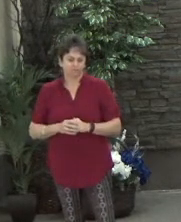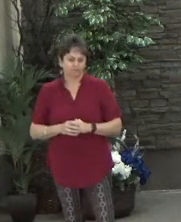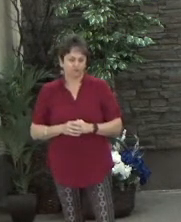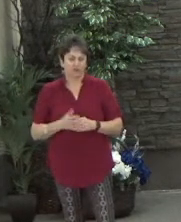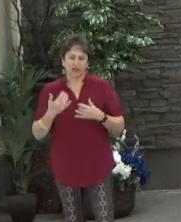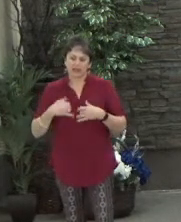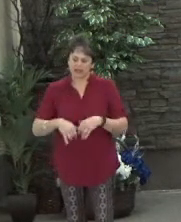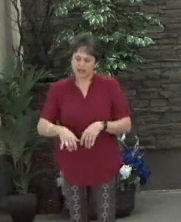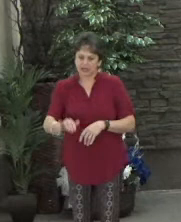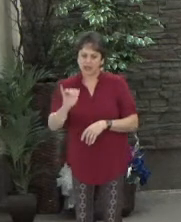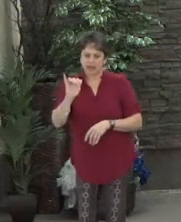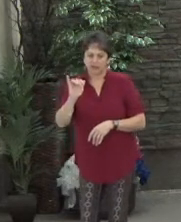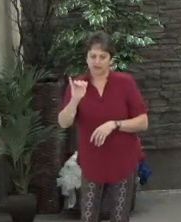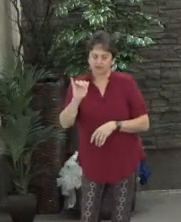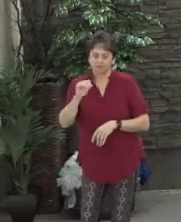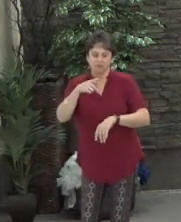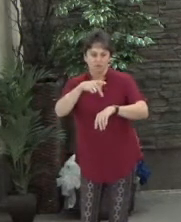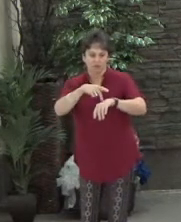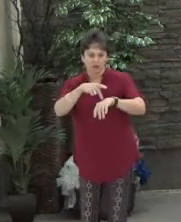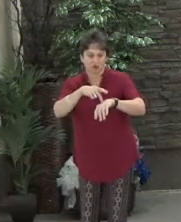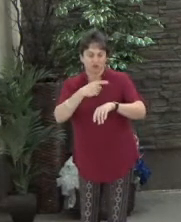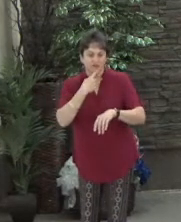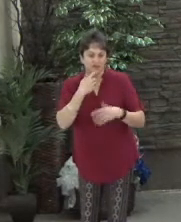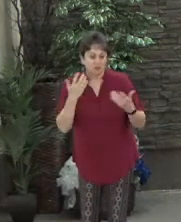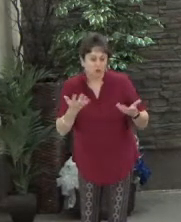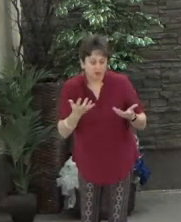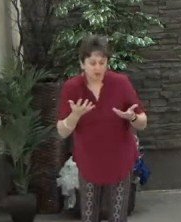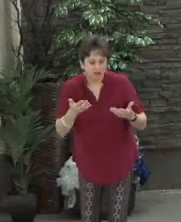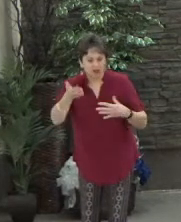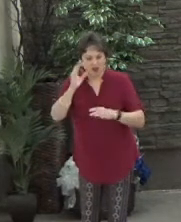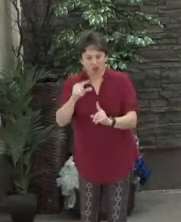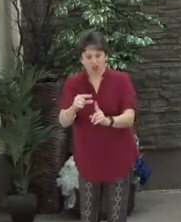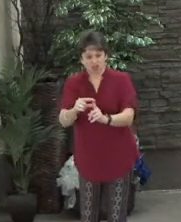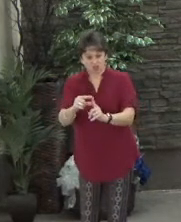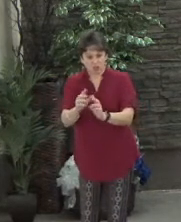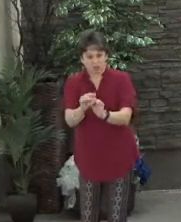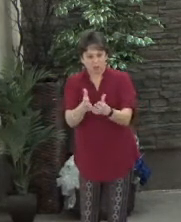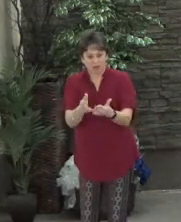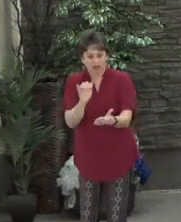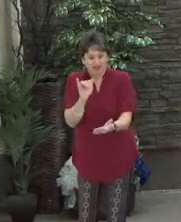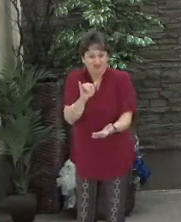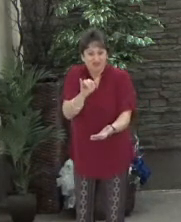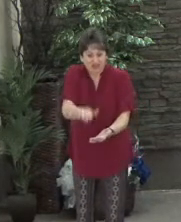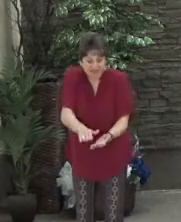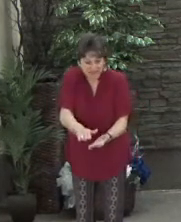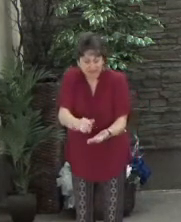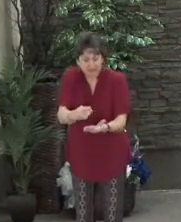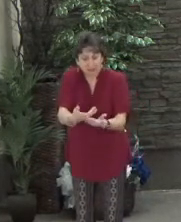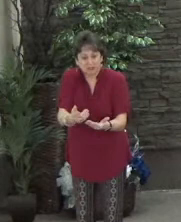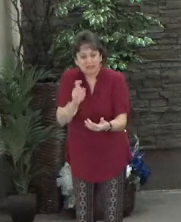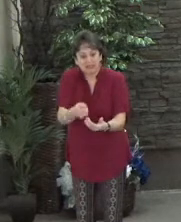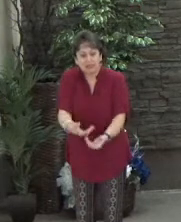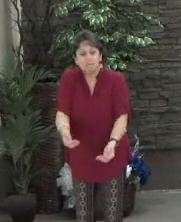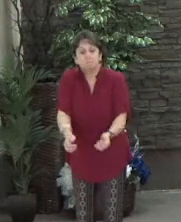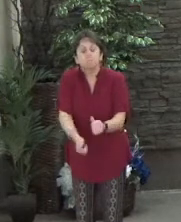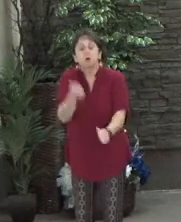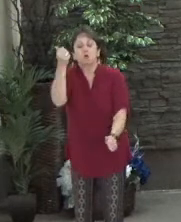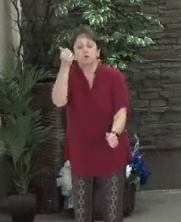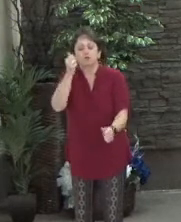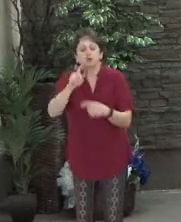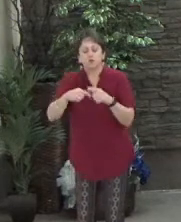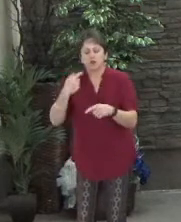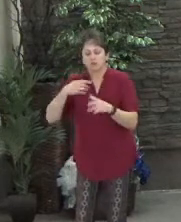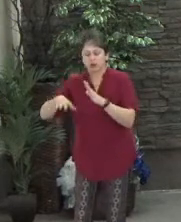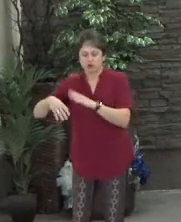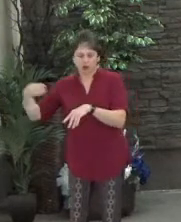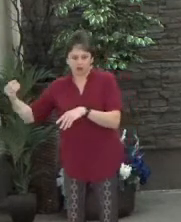And yet, says Peter, the Word is the very thing that we need most when we're in the dump. The light